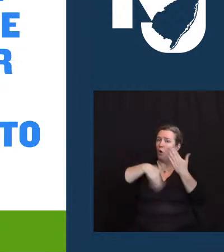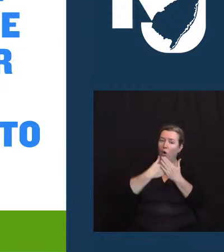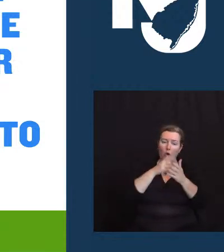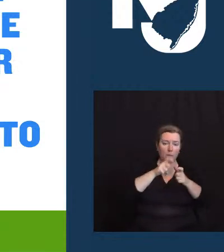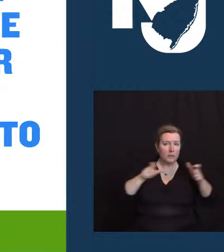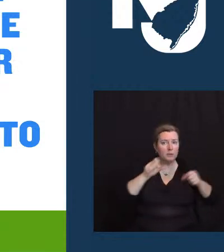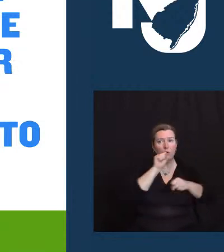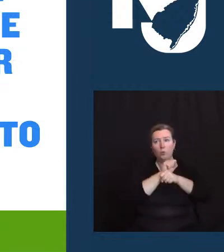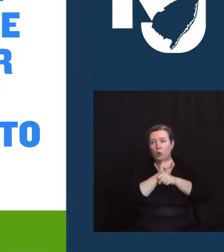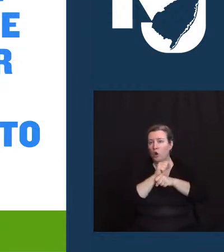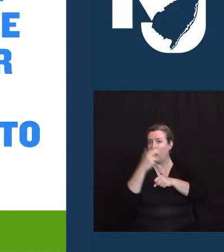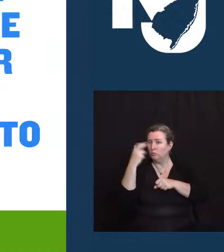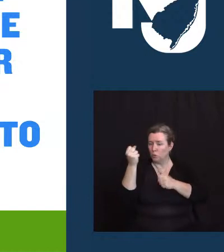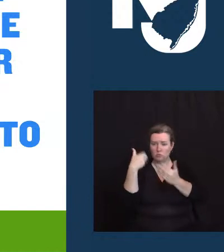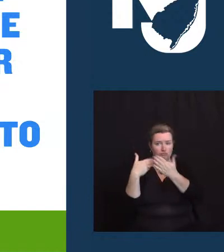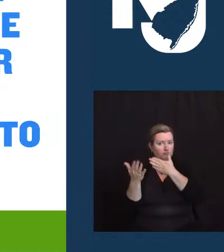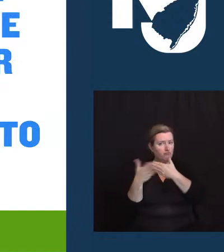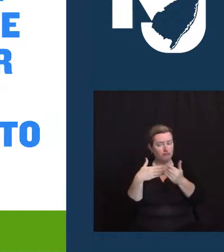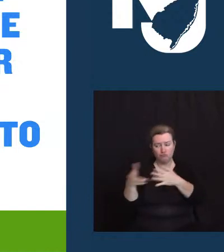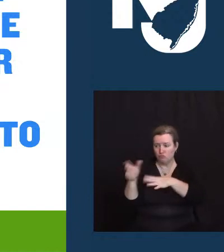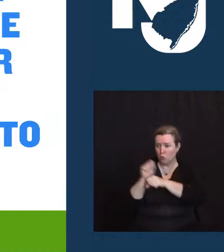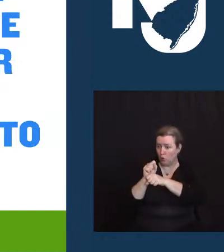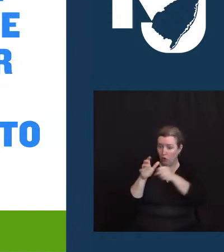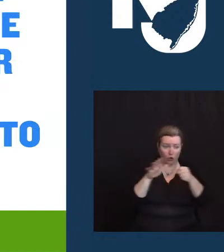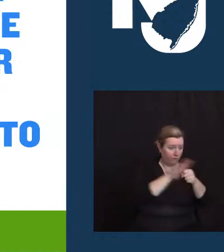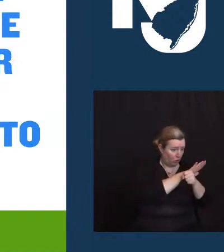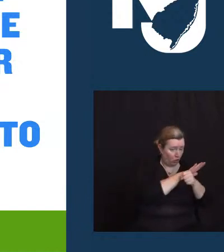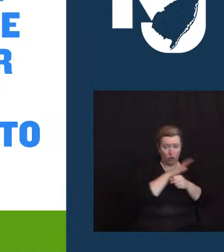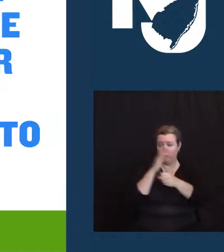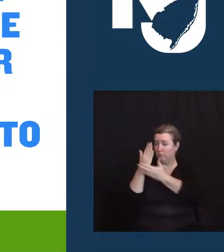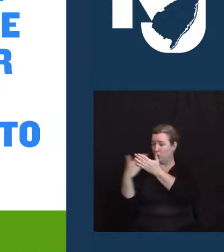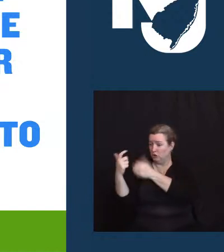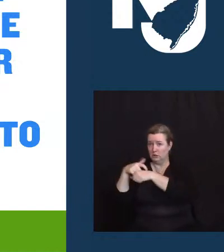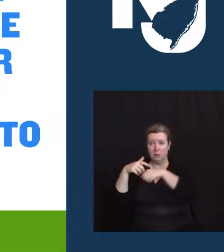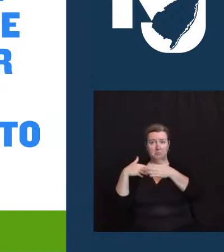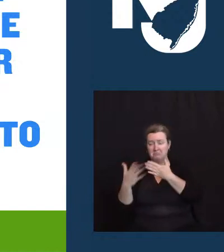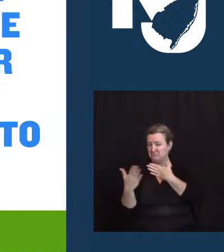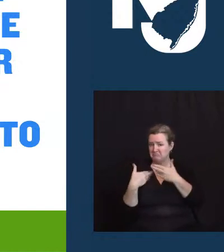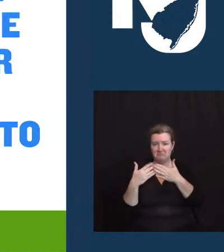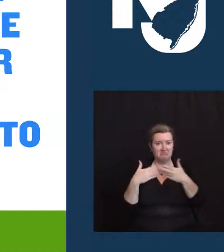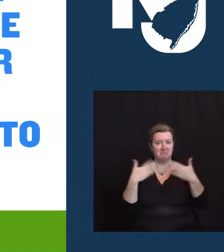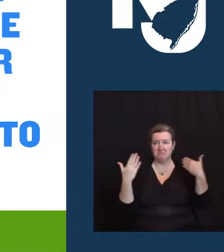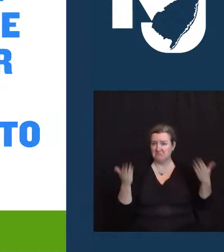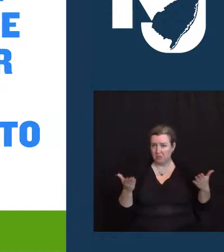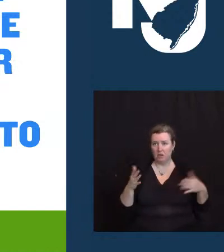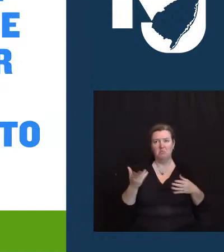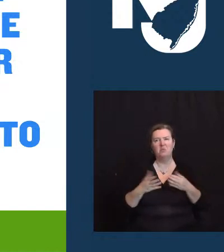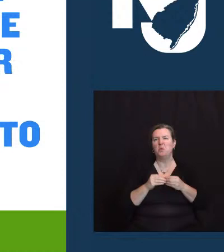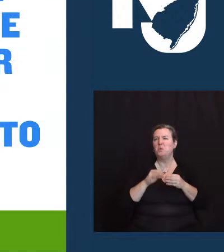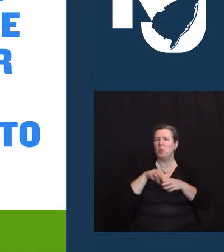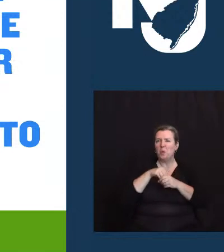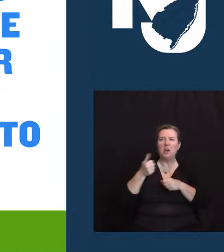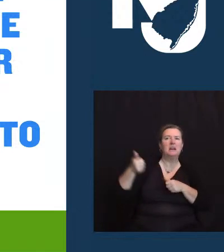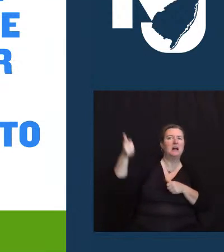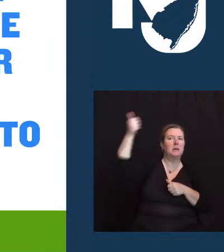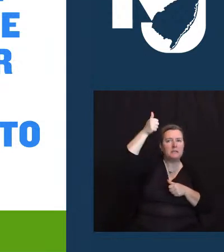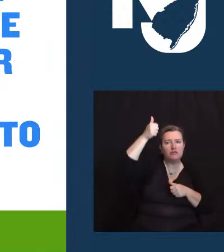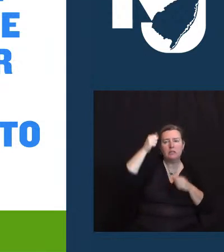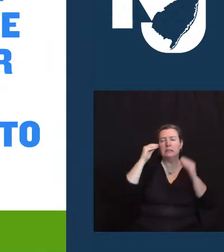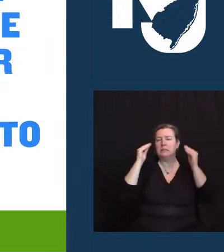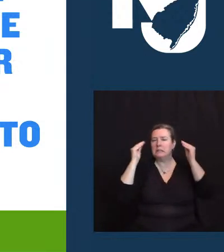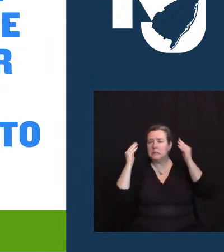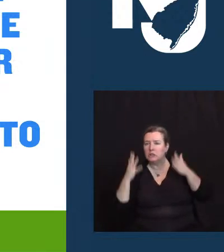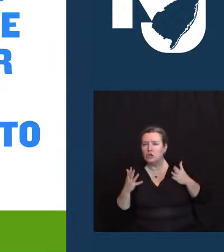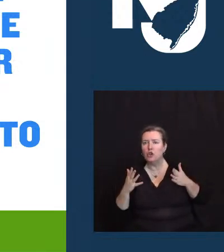school, regardless of whether they work full-time or part-time. This includes administrators, educators, and educational